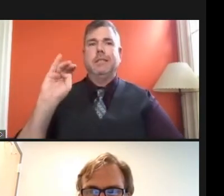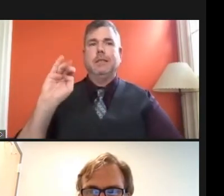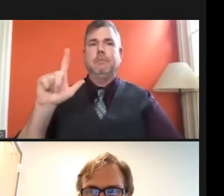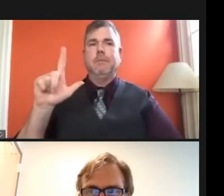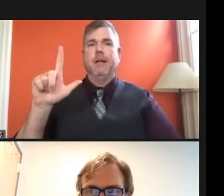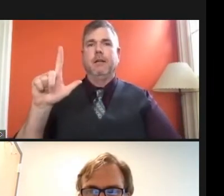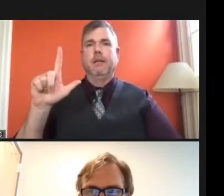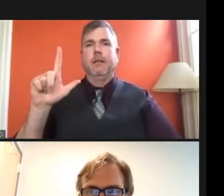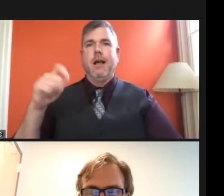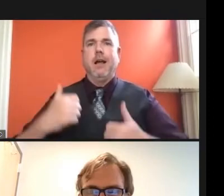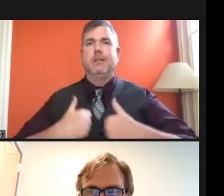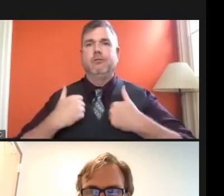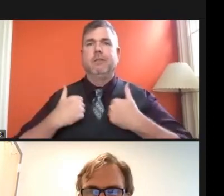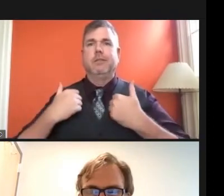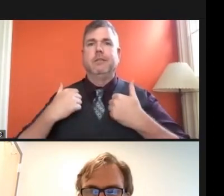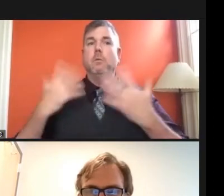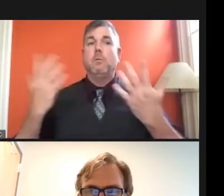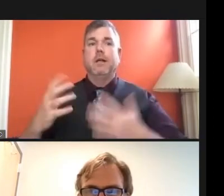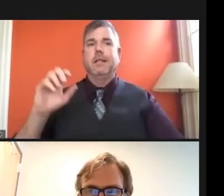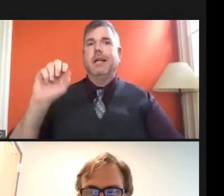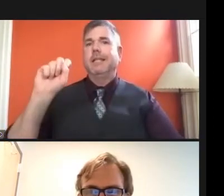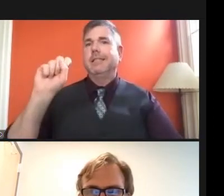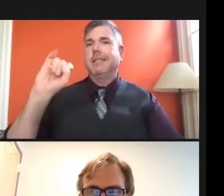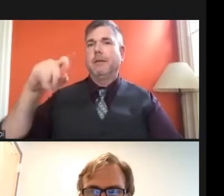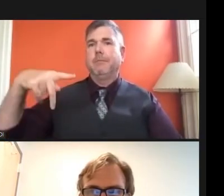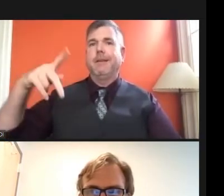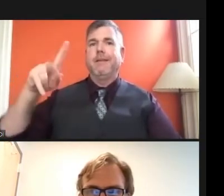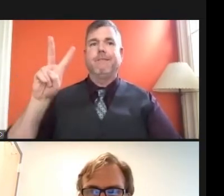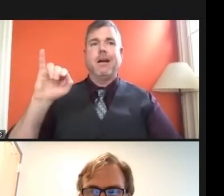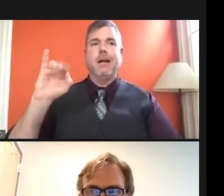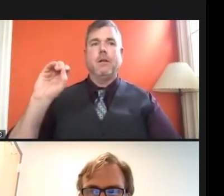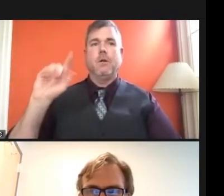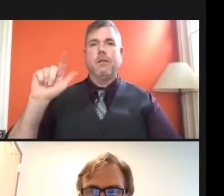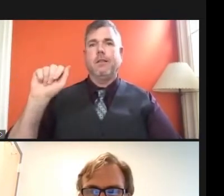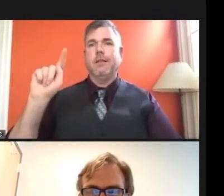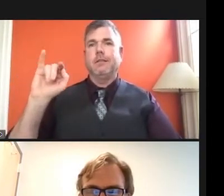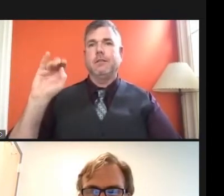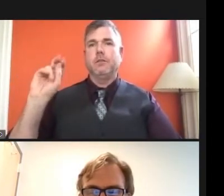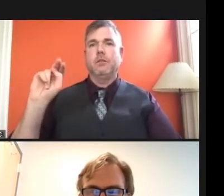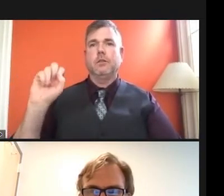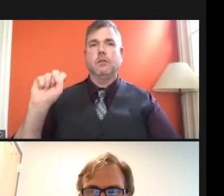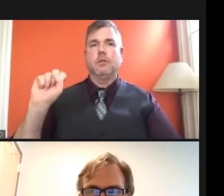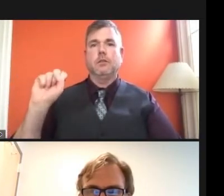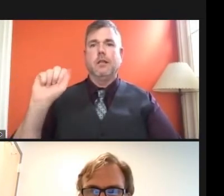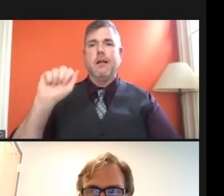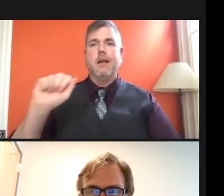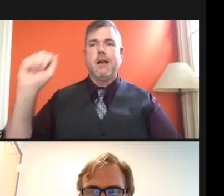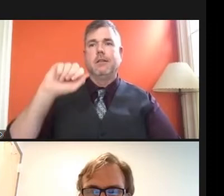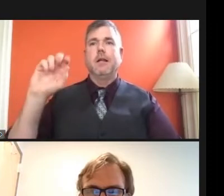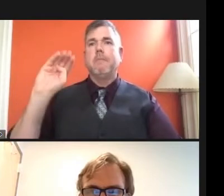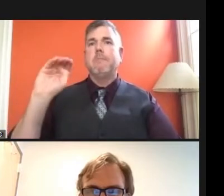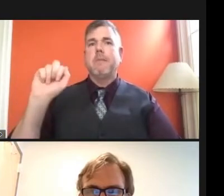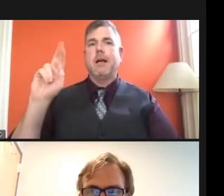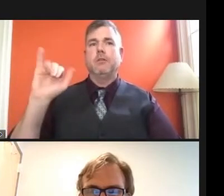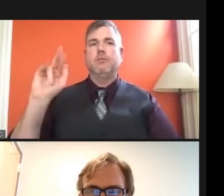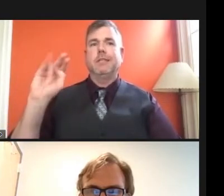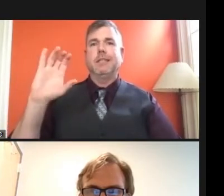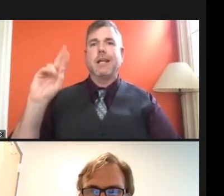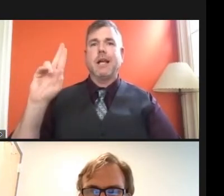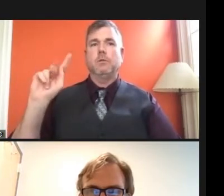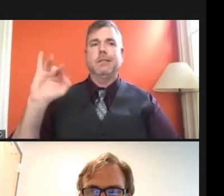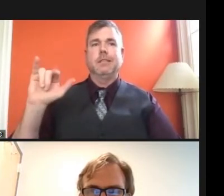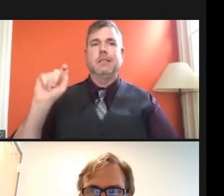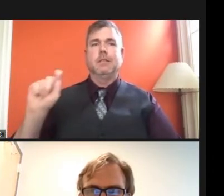at marincounty.org. We have the state enforcement team that Dr. Willis mentioned, and they